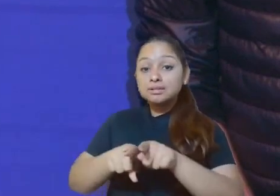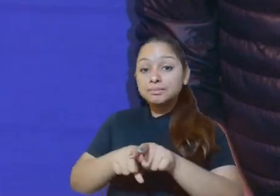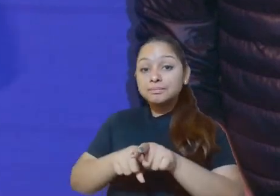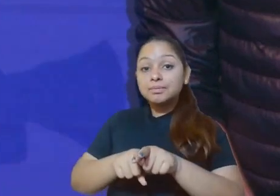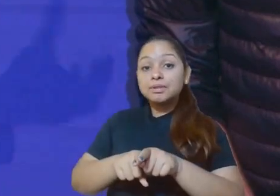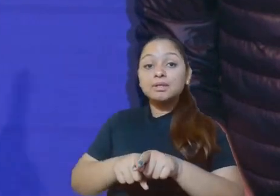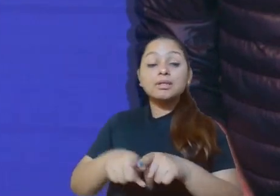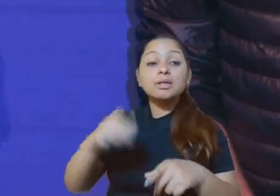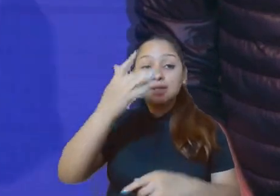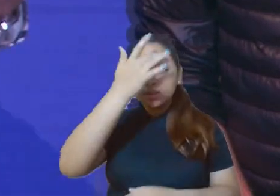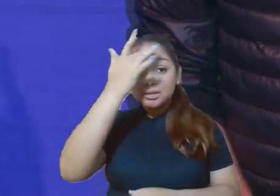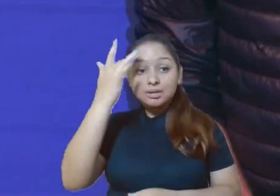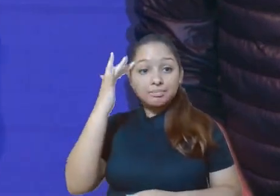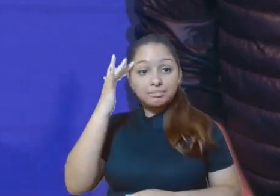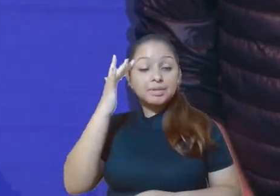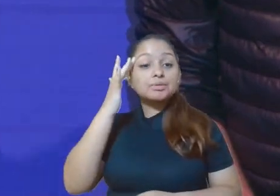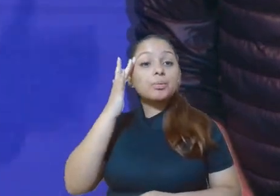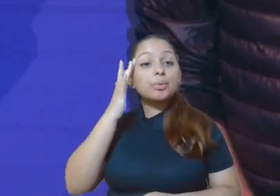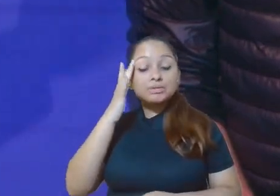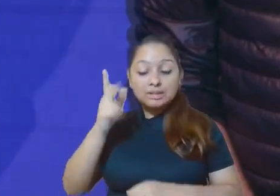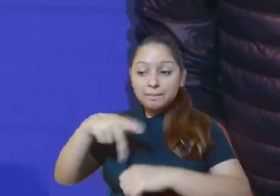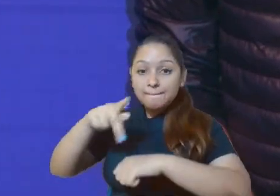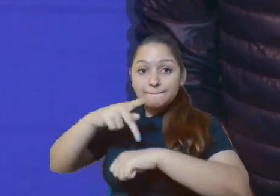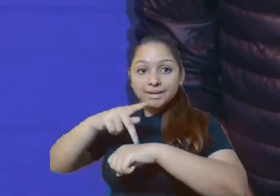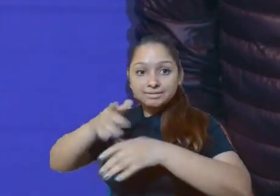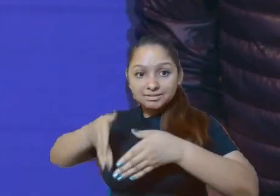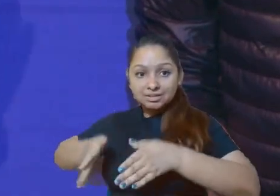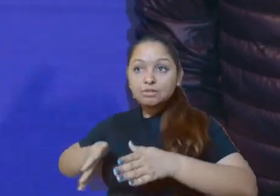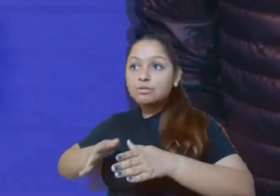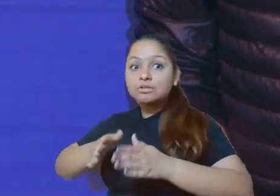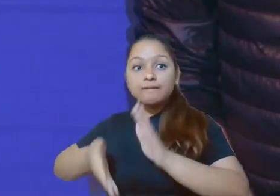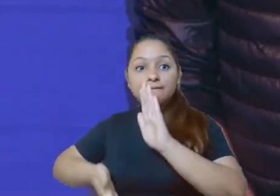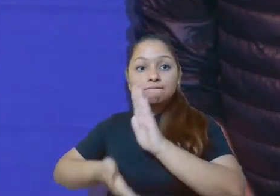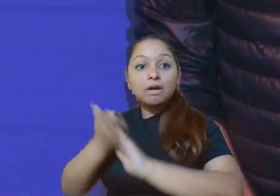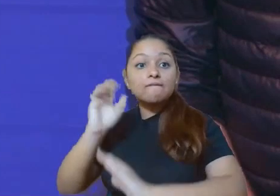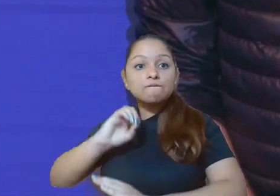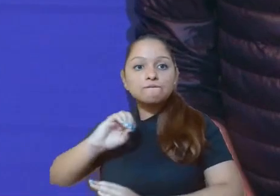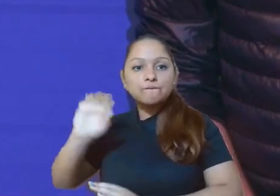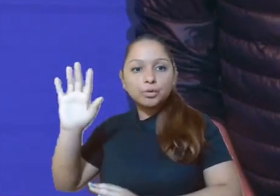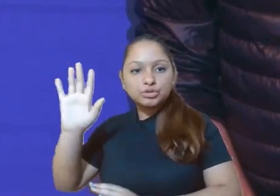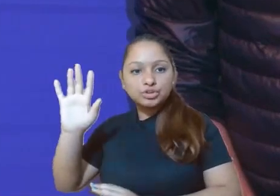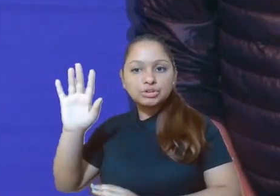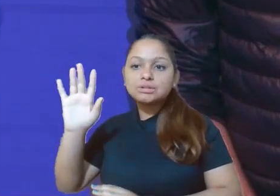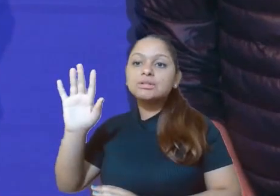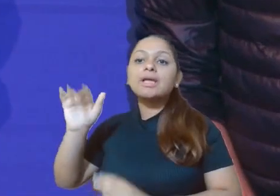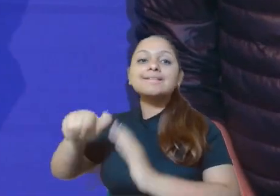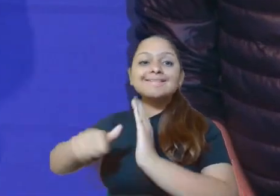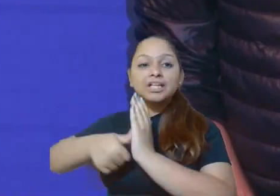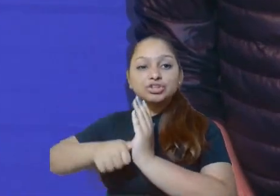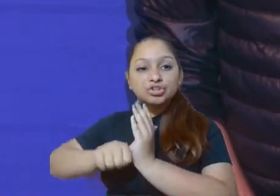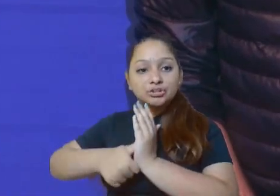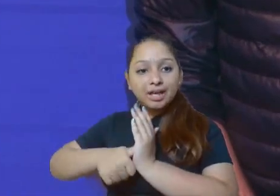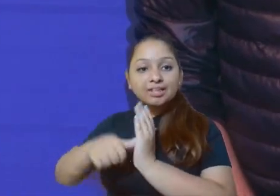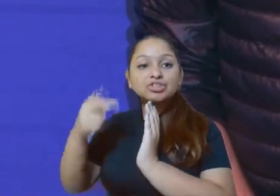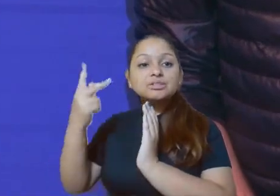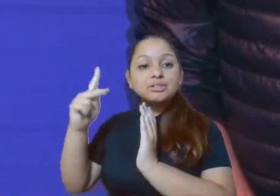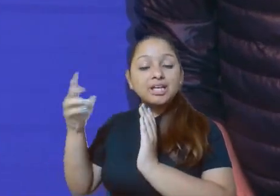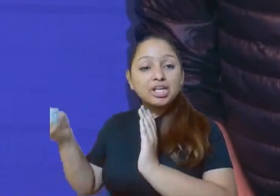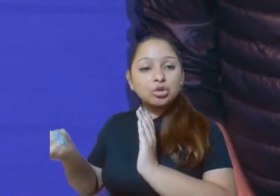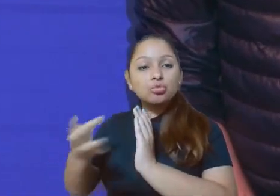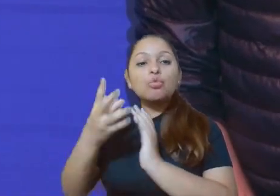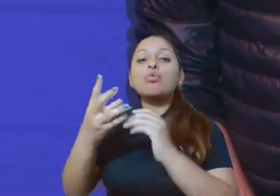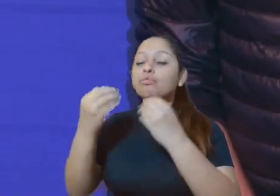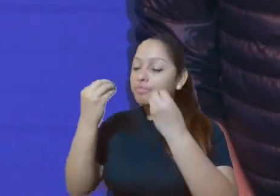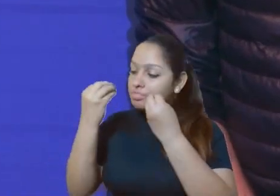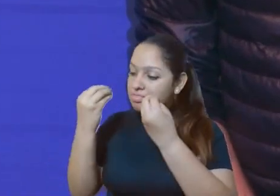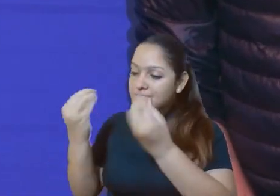to refugees, because it's hard to have an ID when you're changing, when you're moving from a country to another. So